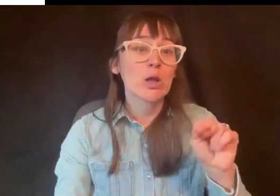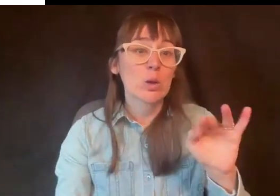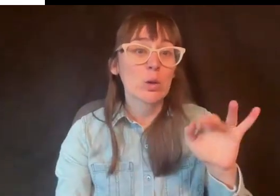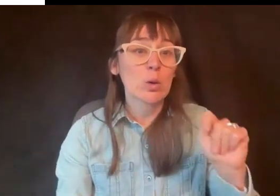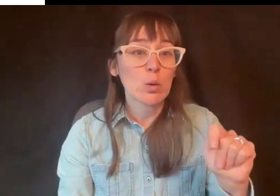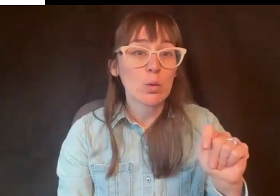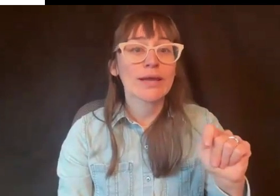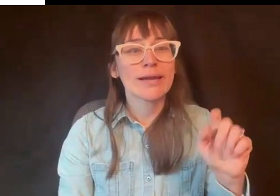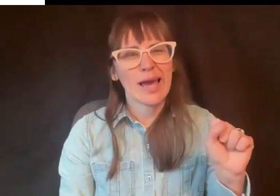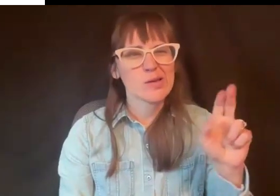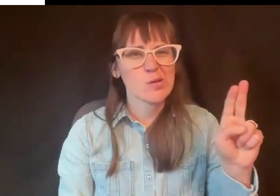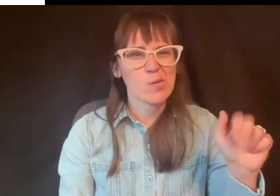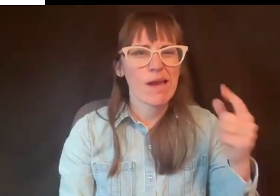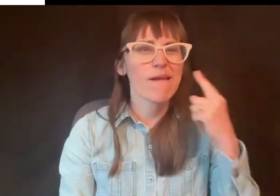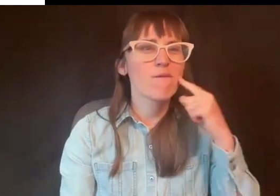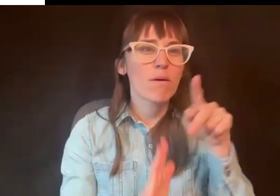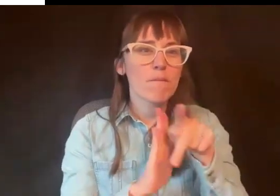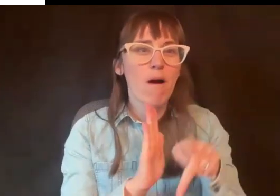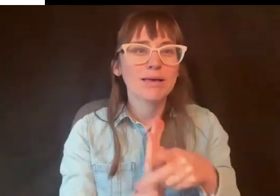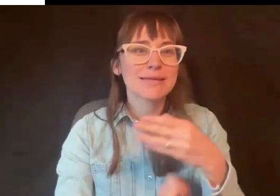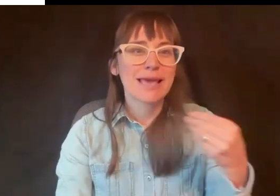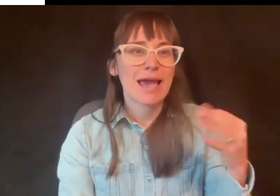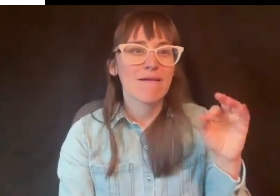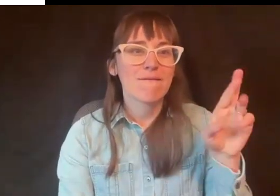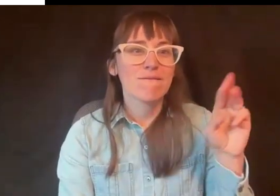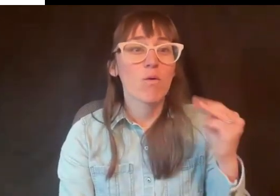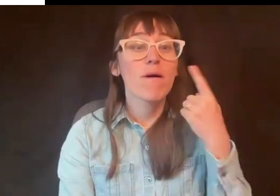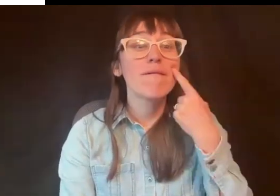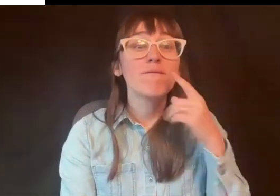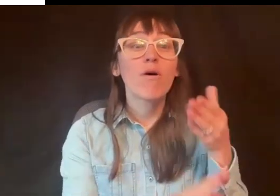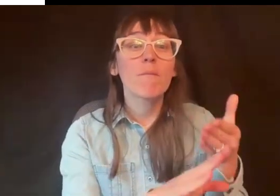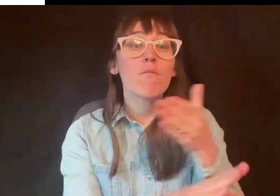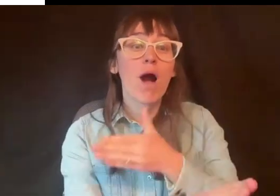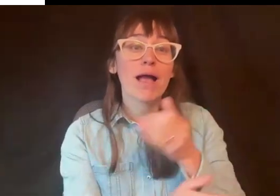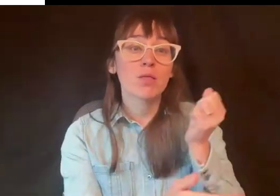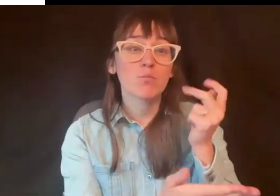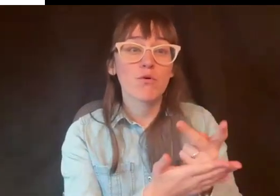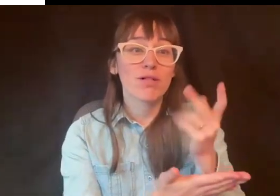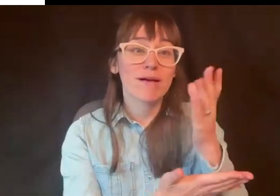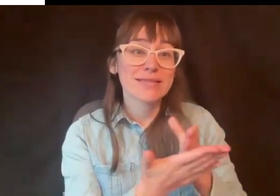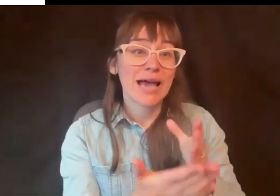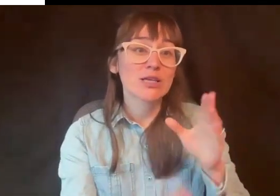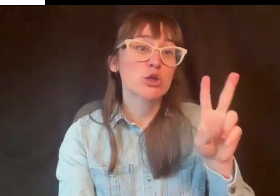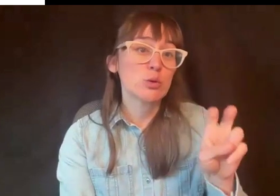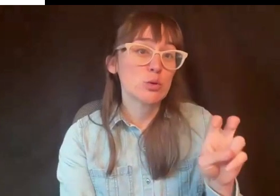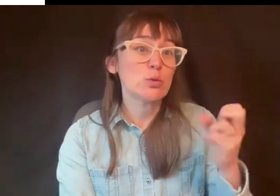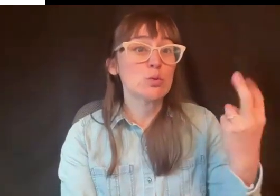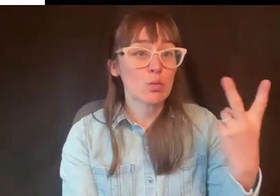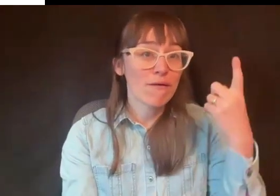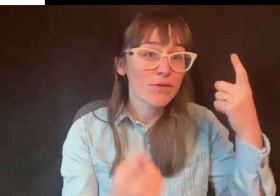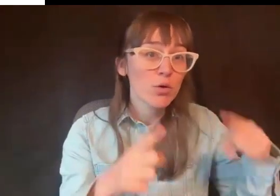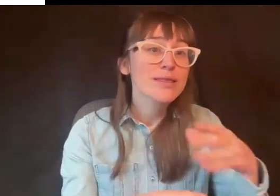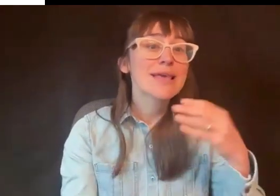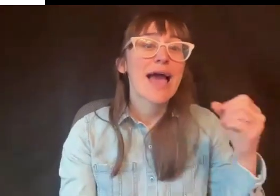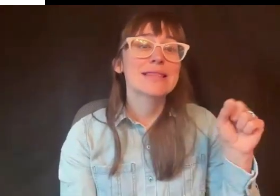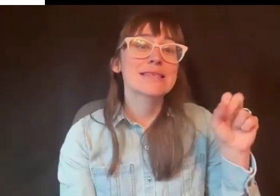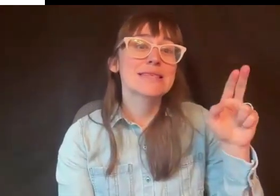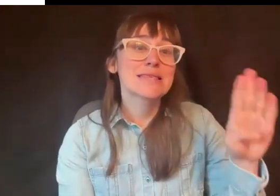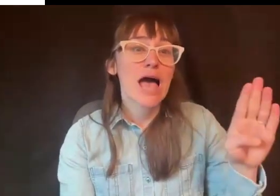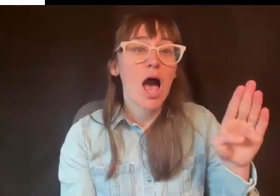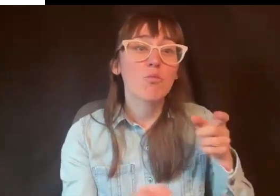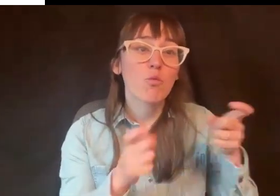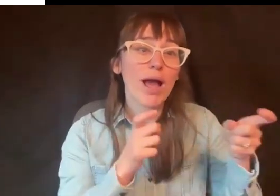for prior approval of Section 212 agreements. We'll also cover sub-regulatory guidance on contracts and